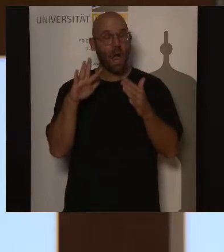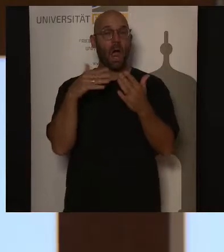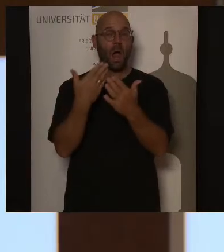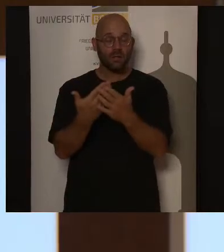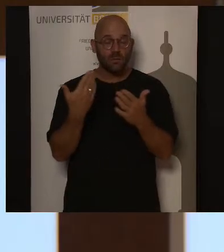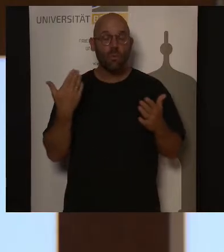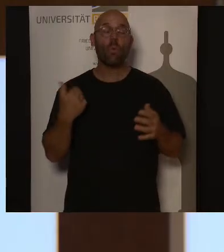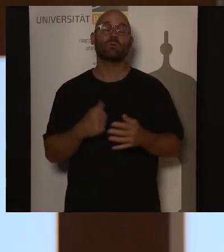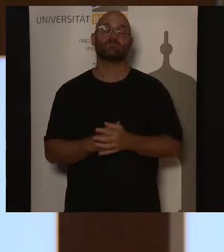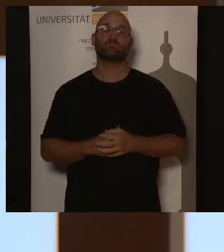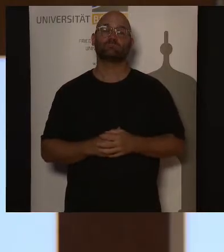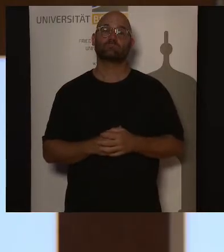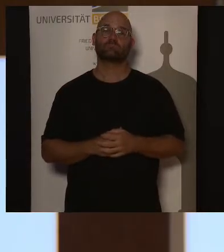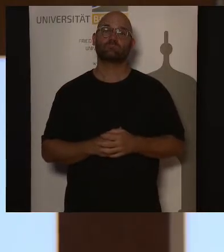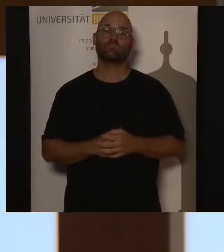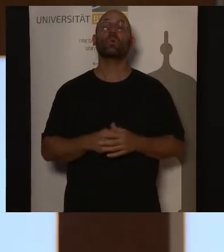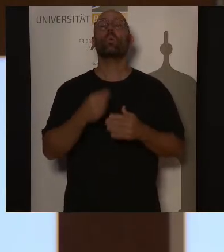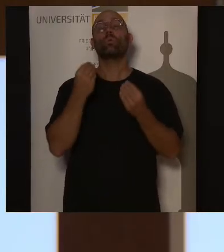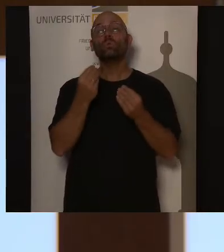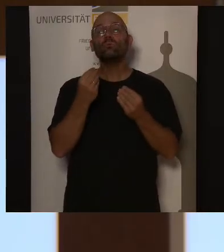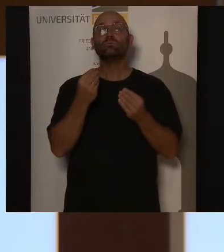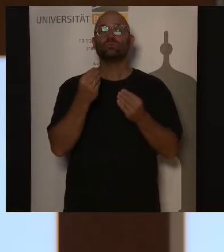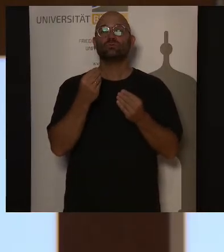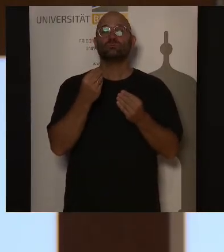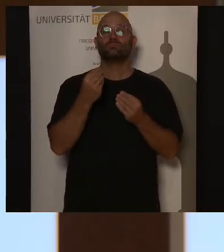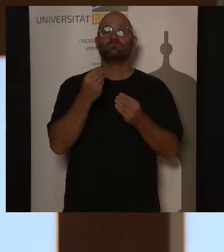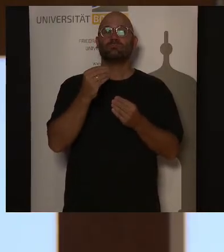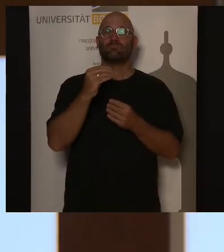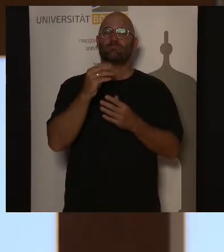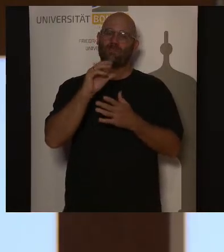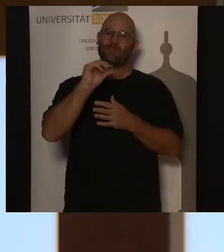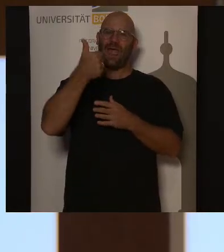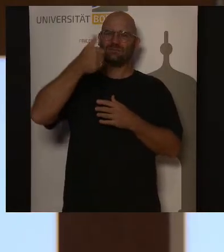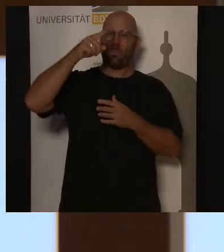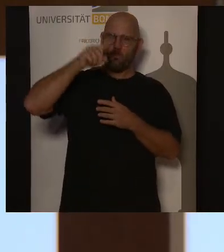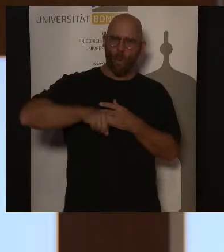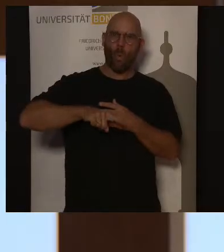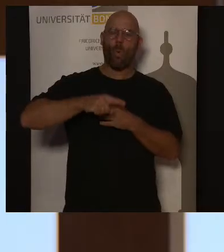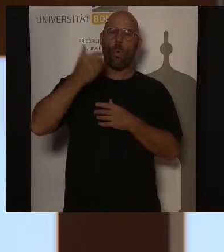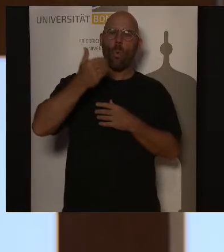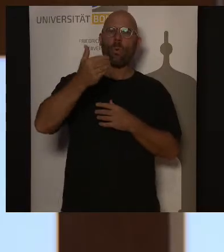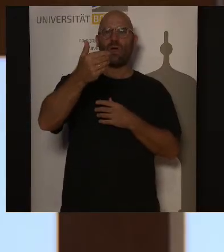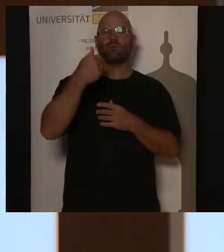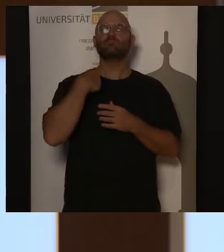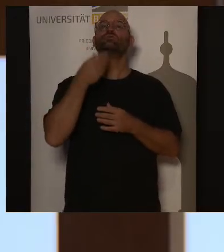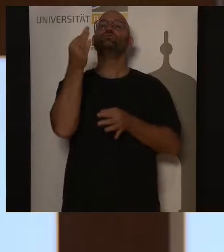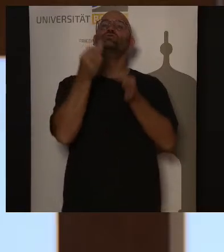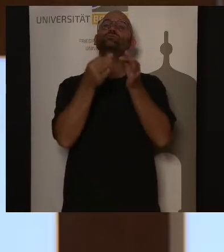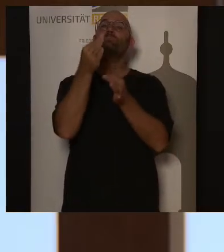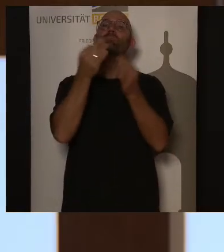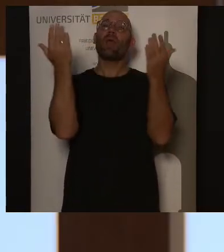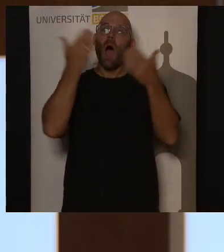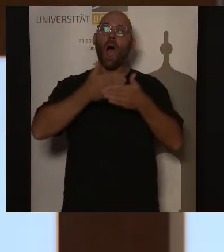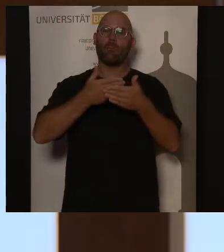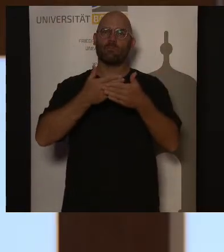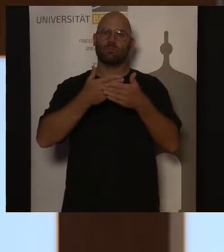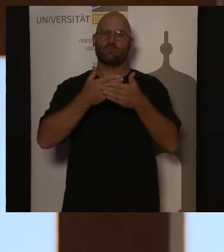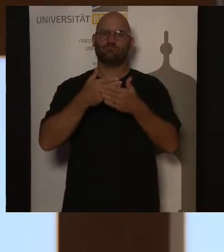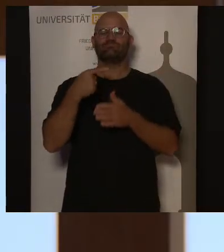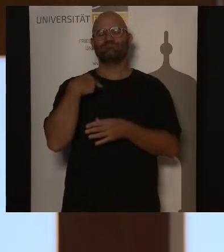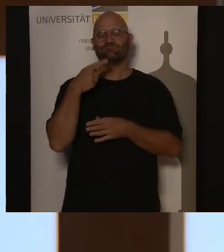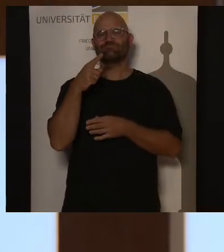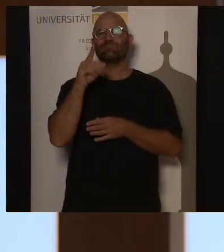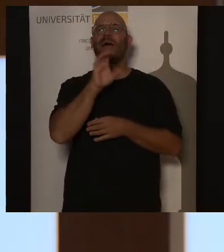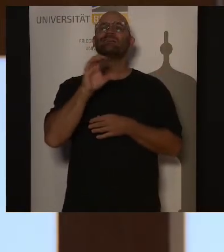swaps that we organize every now and then. And every month now happening is the